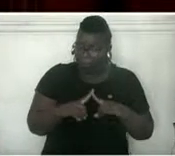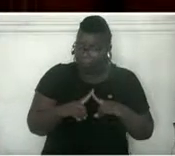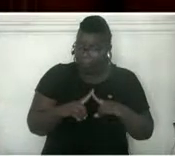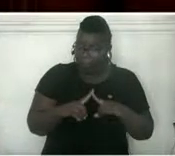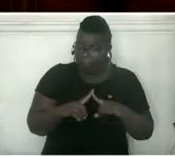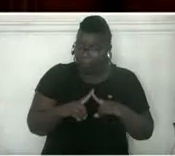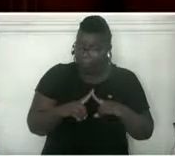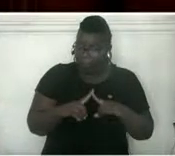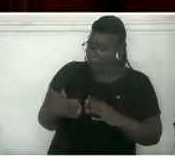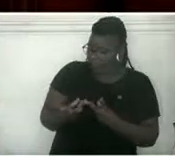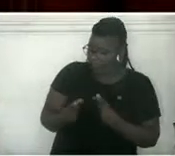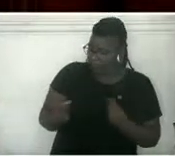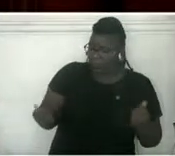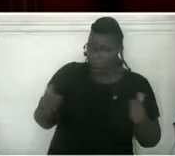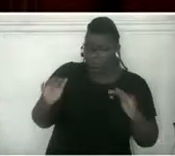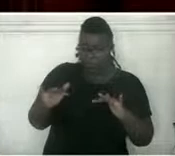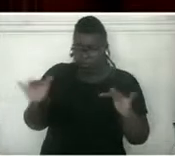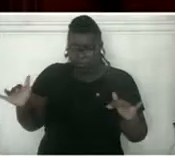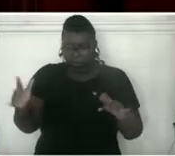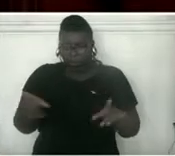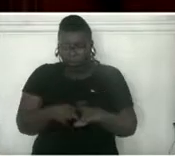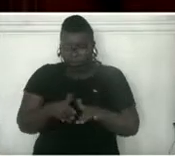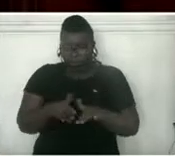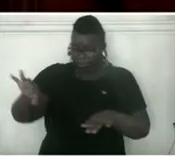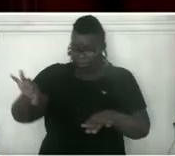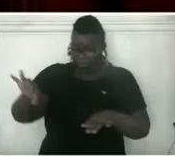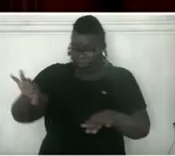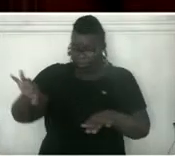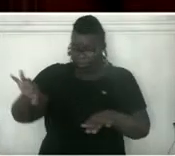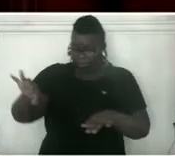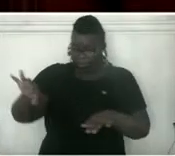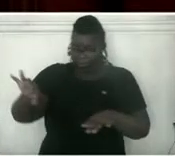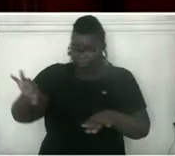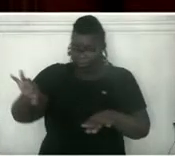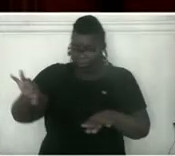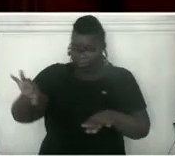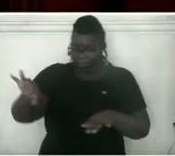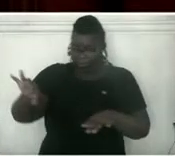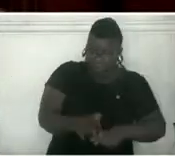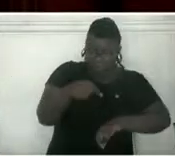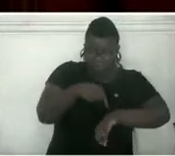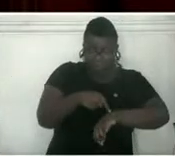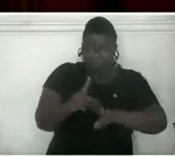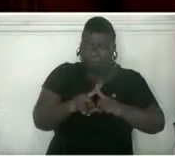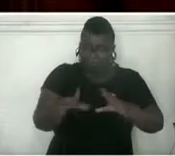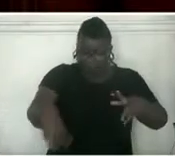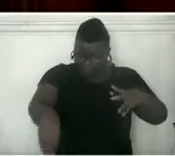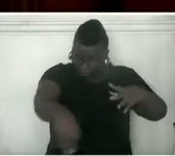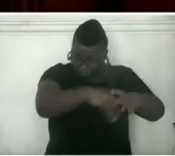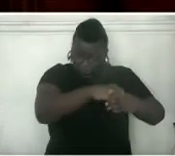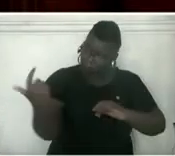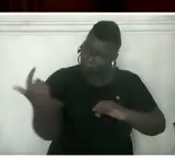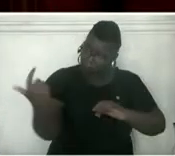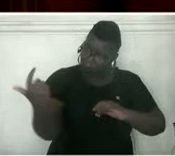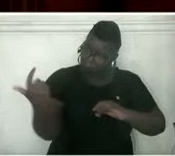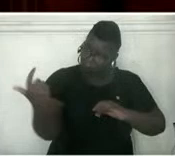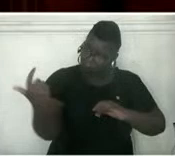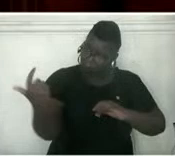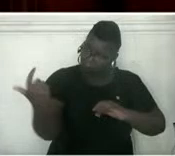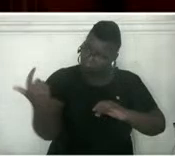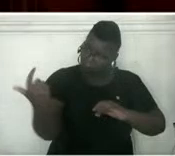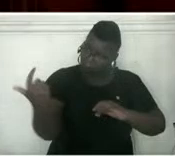zabambalwa ababe benefitile ngesikhathi sobandlululo. Kodwa awu-include bonke abantu bakwaZulu-Natal.